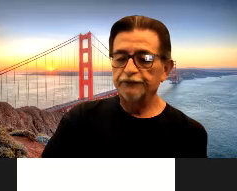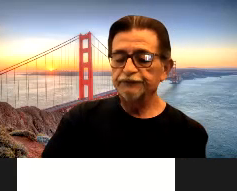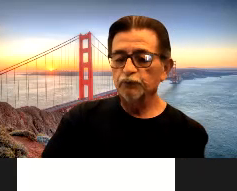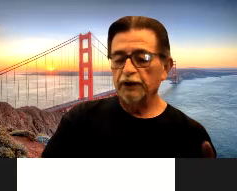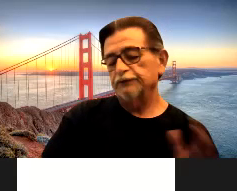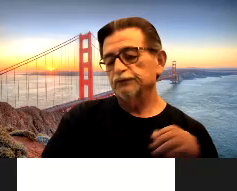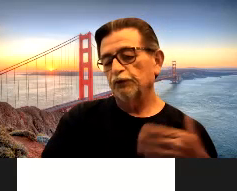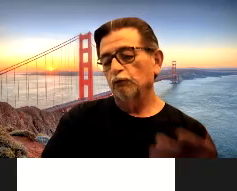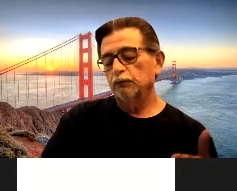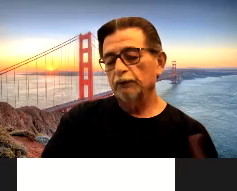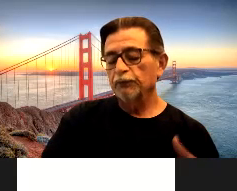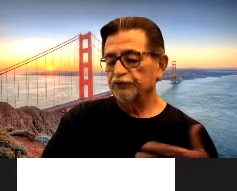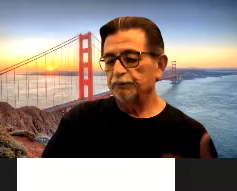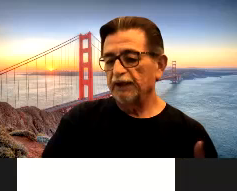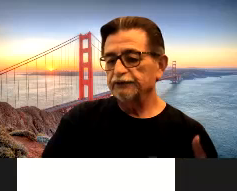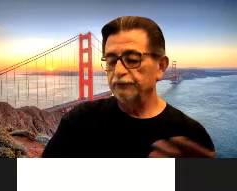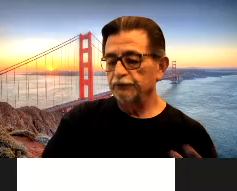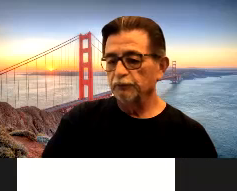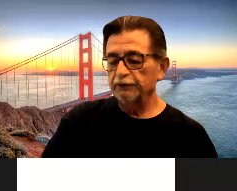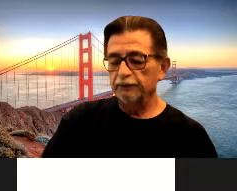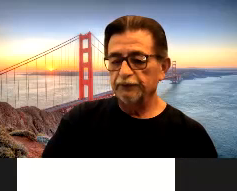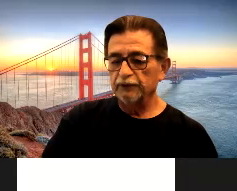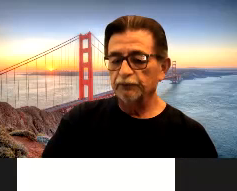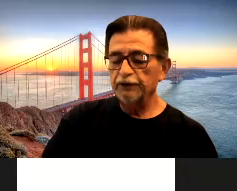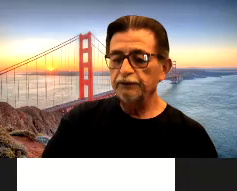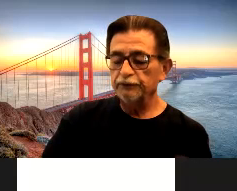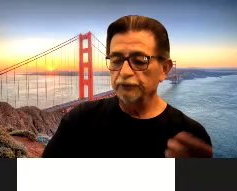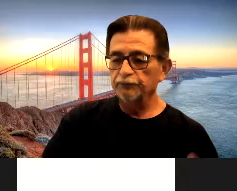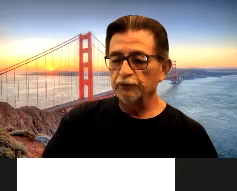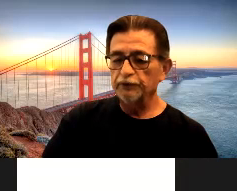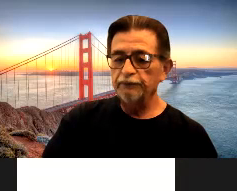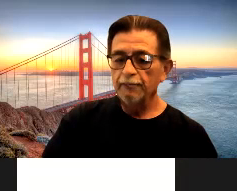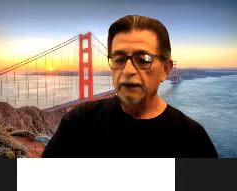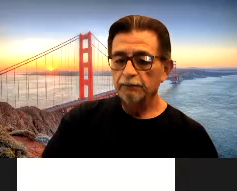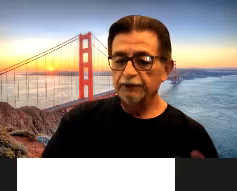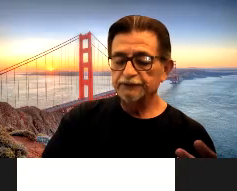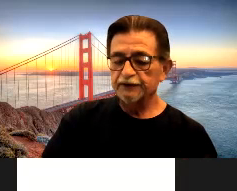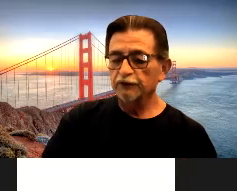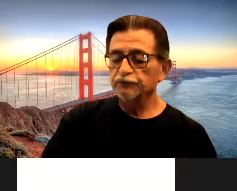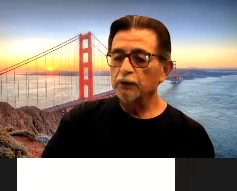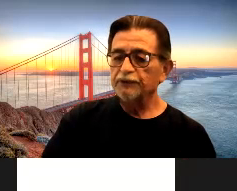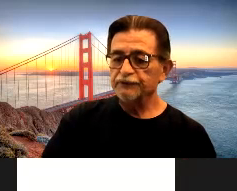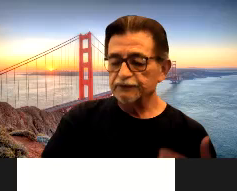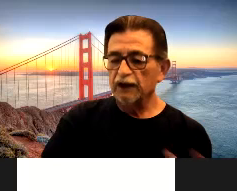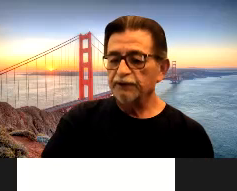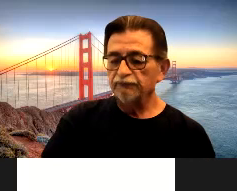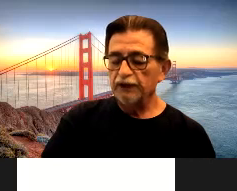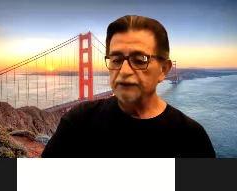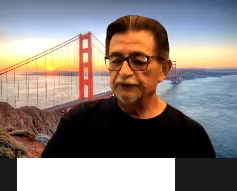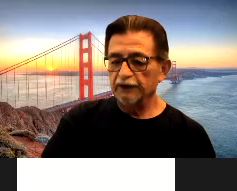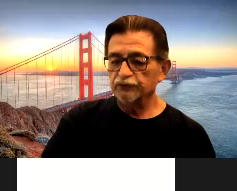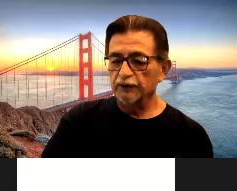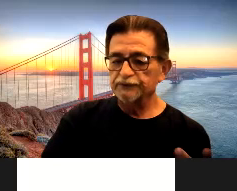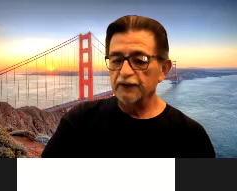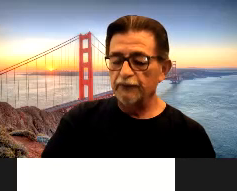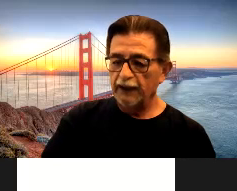So this is what I just went over with respect to the numbering, the group numbering, because that also represents how many